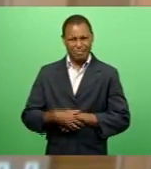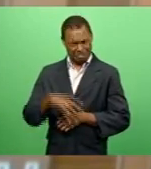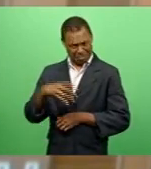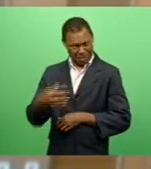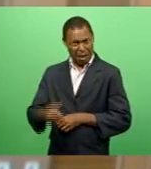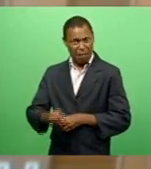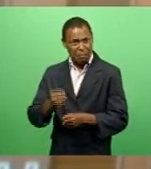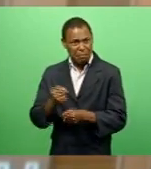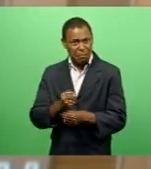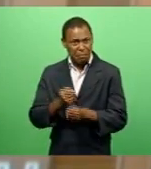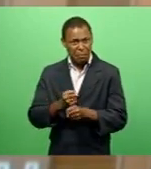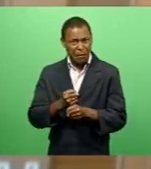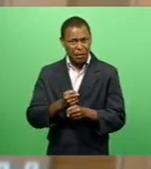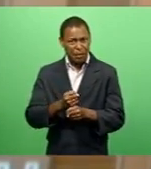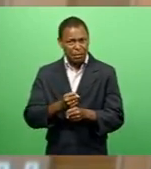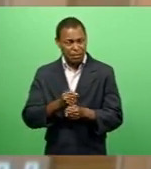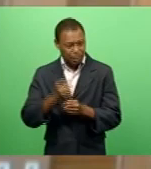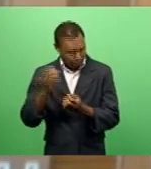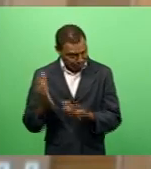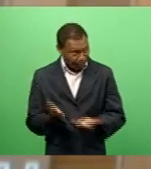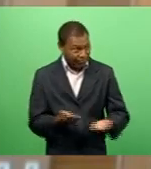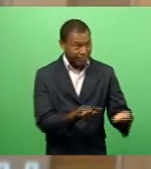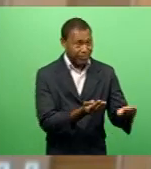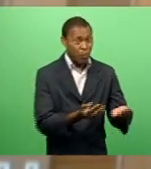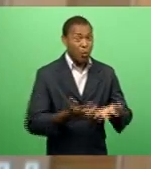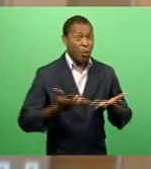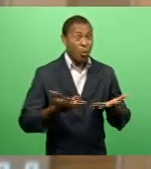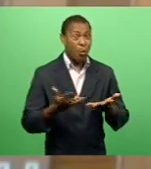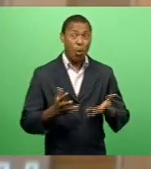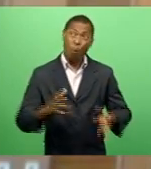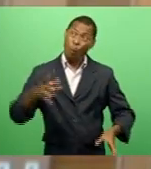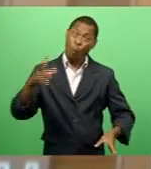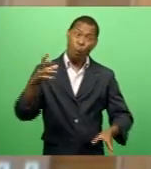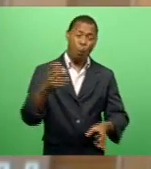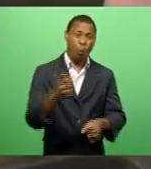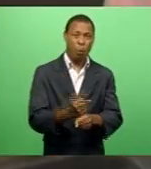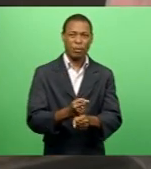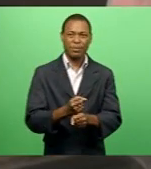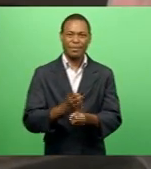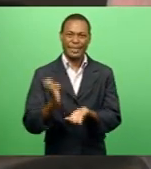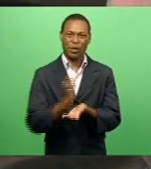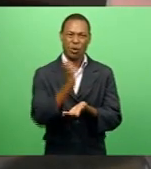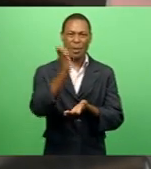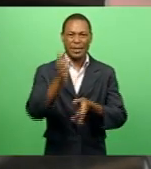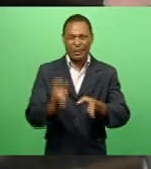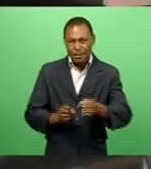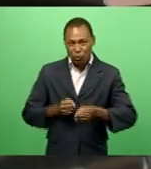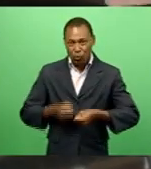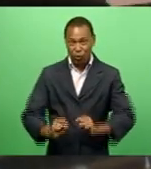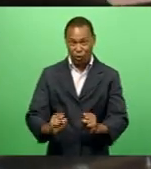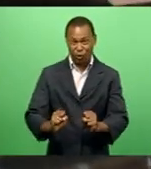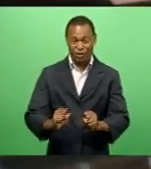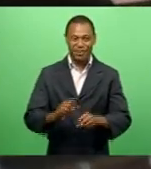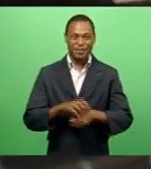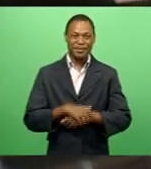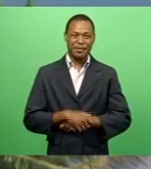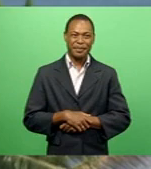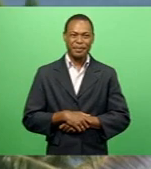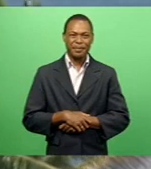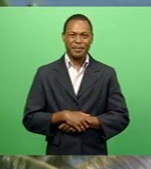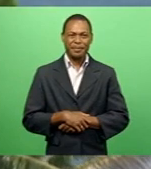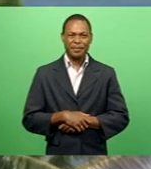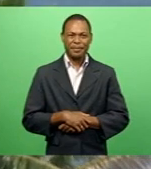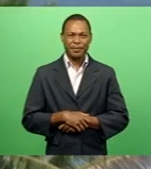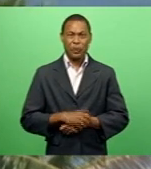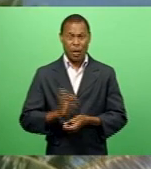submission or this media statement based on an overall economic strategy? NFP leader Professor Biman Prasad says